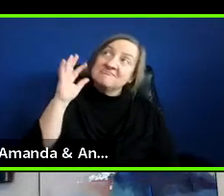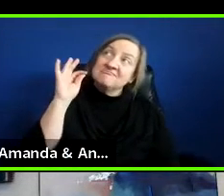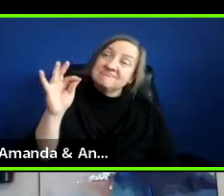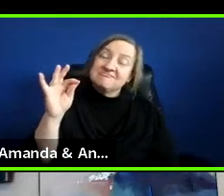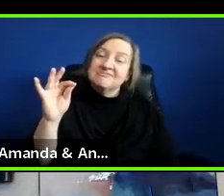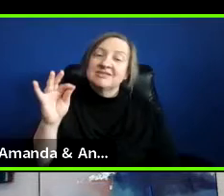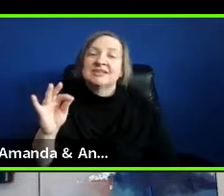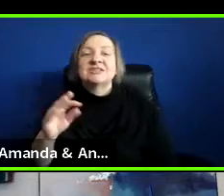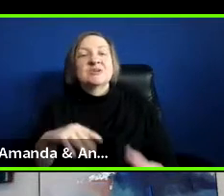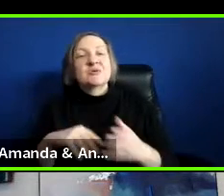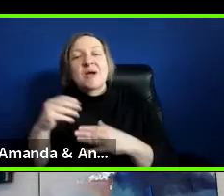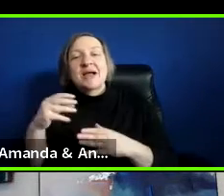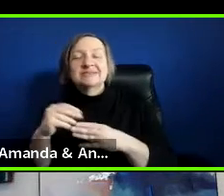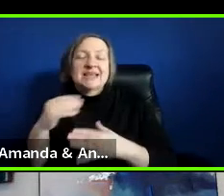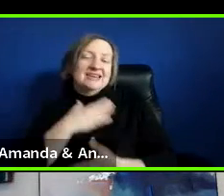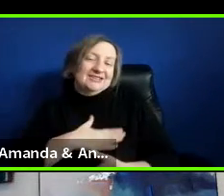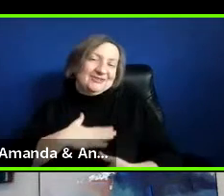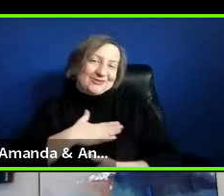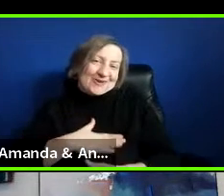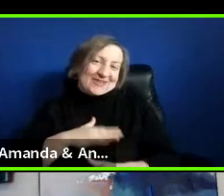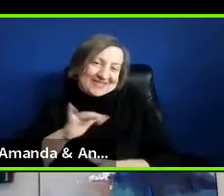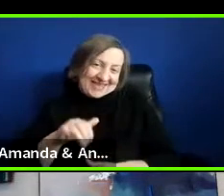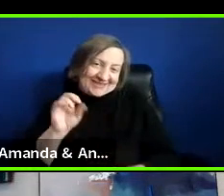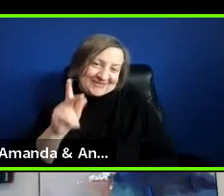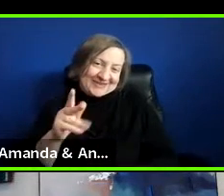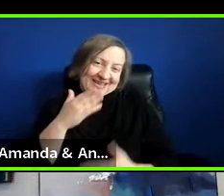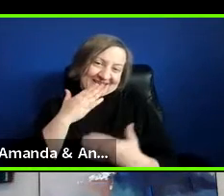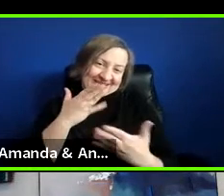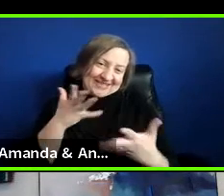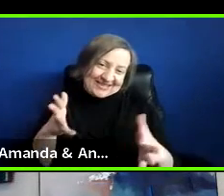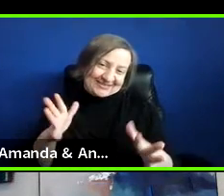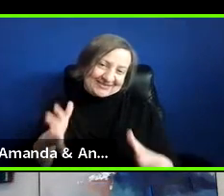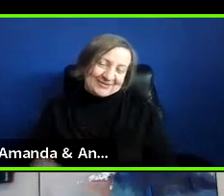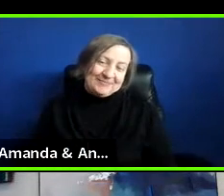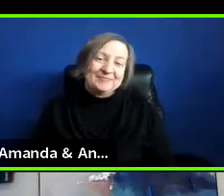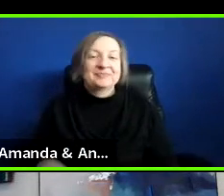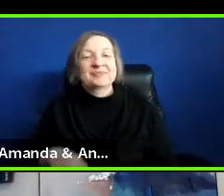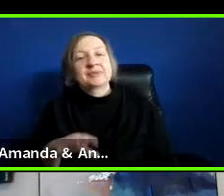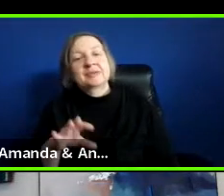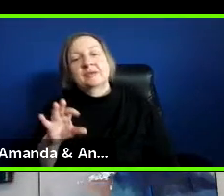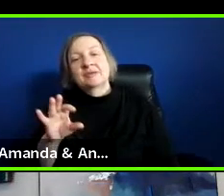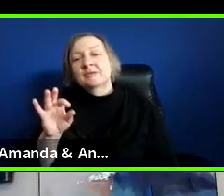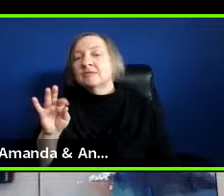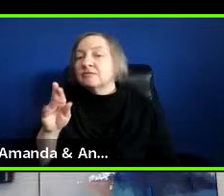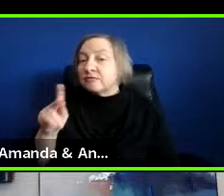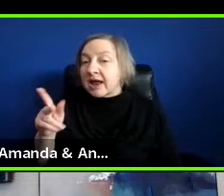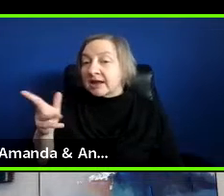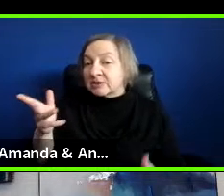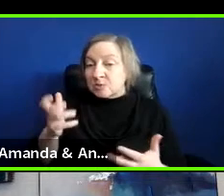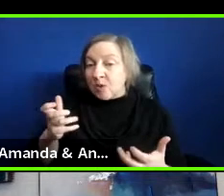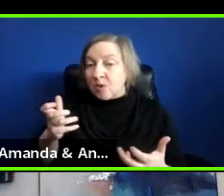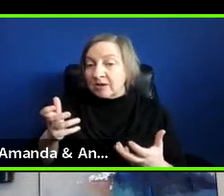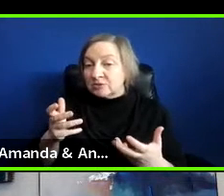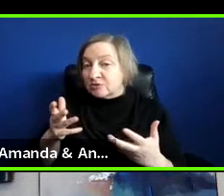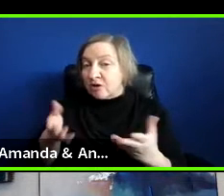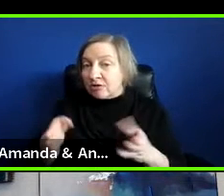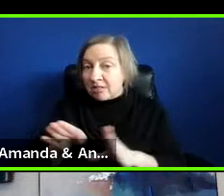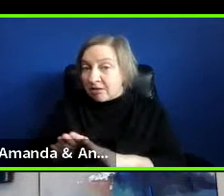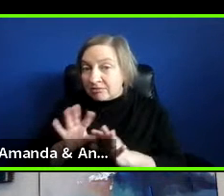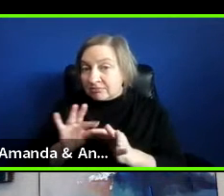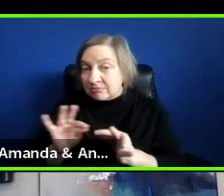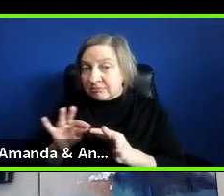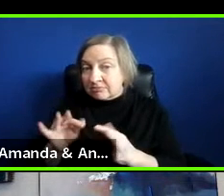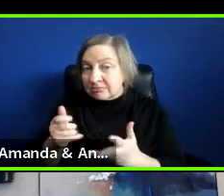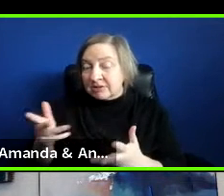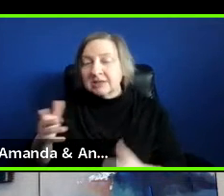out there and enjoy some of it. Okay, that's all. And Frank, I want to see if you wanted to say anything.